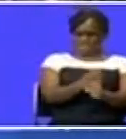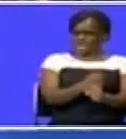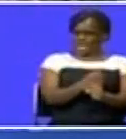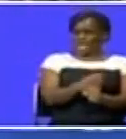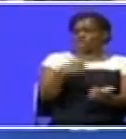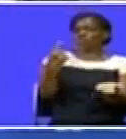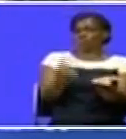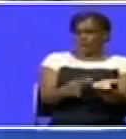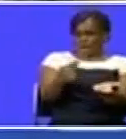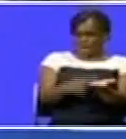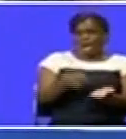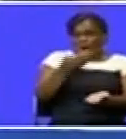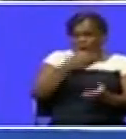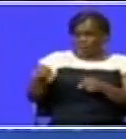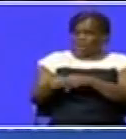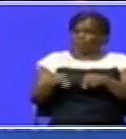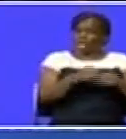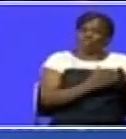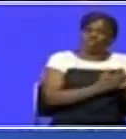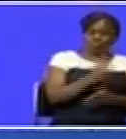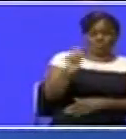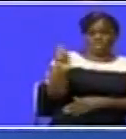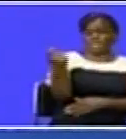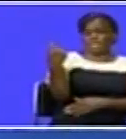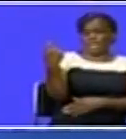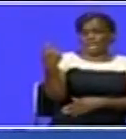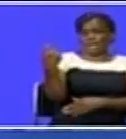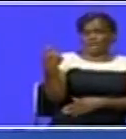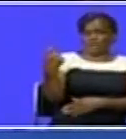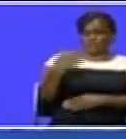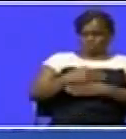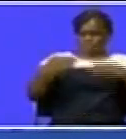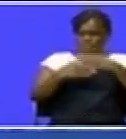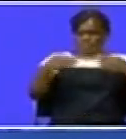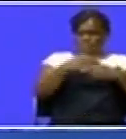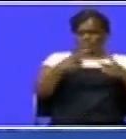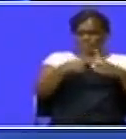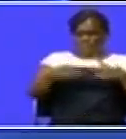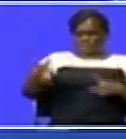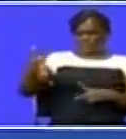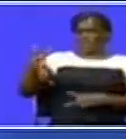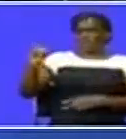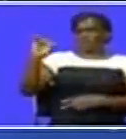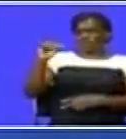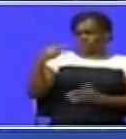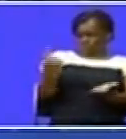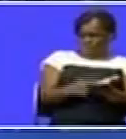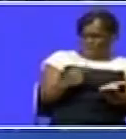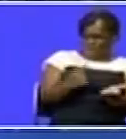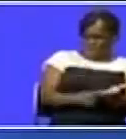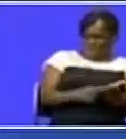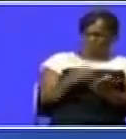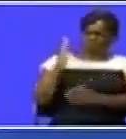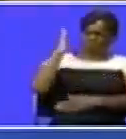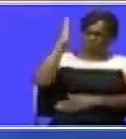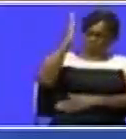seen Uganda's crude oil pipeline pass through Kenya, with construction beginning at Hoima District in Uganda and leading